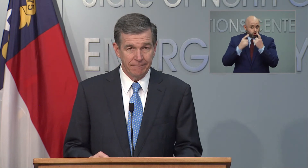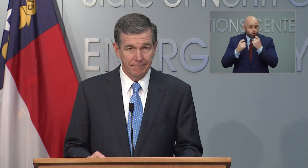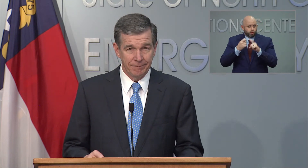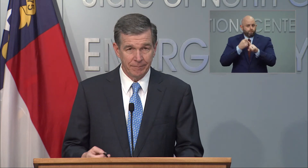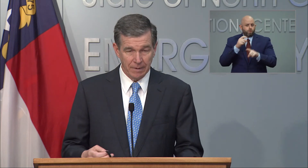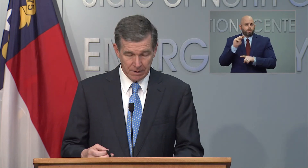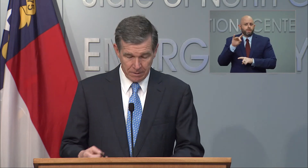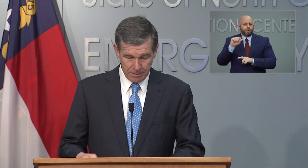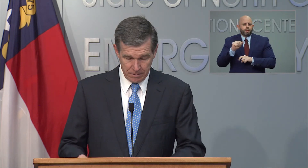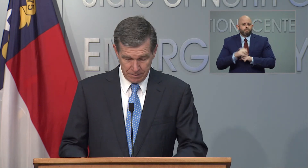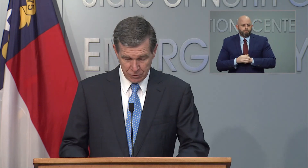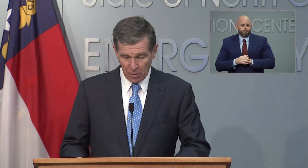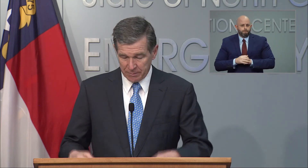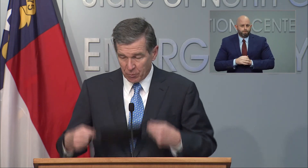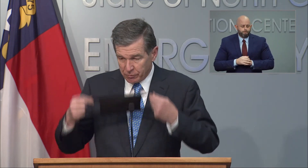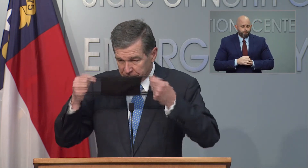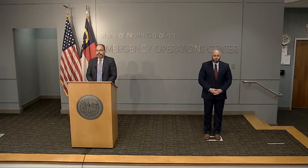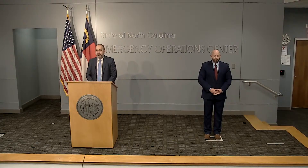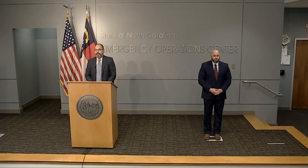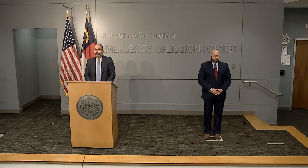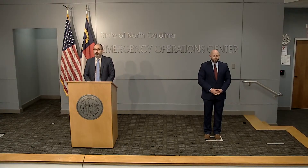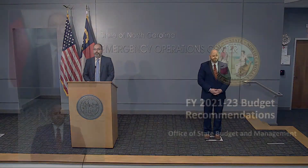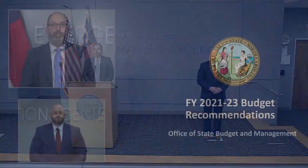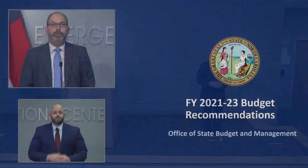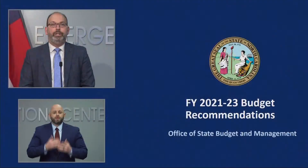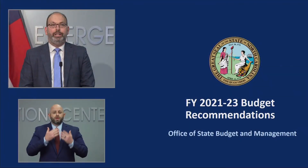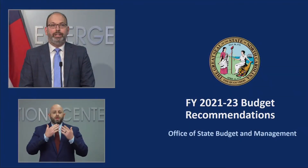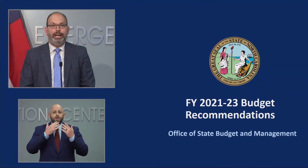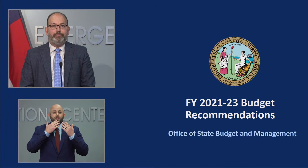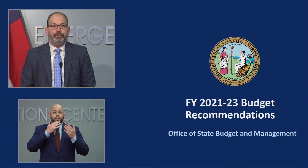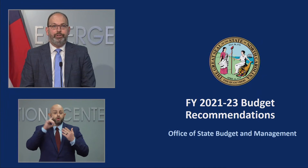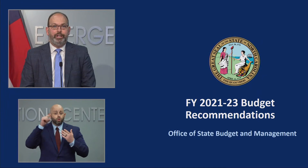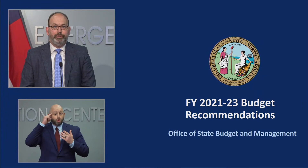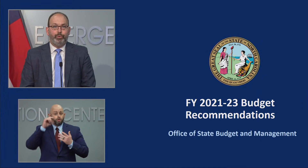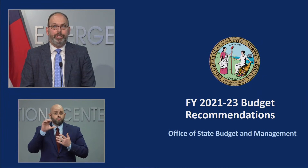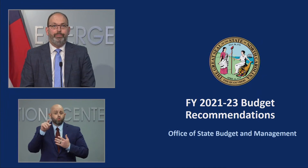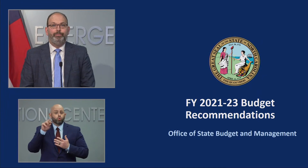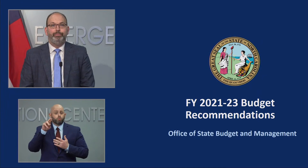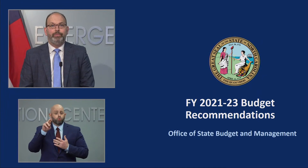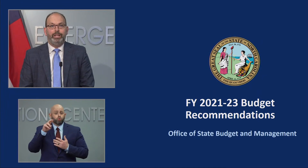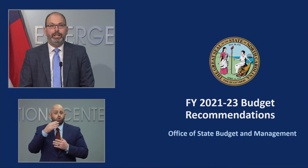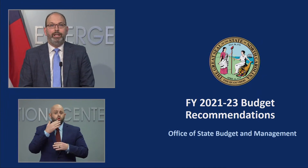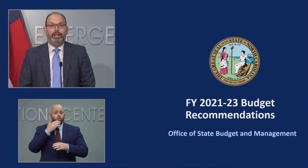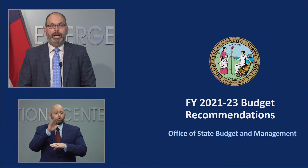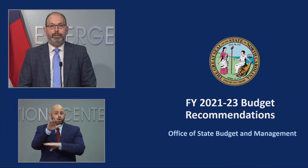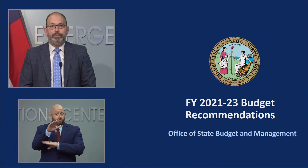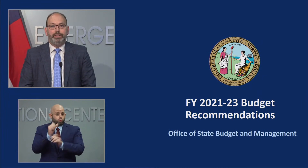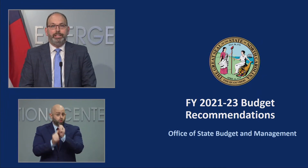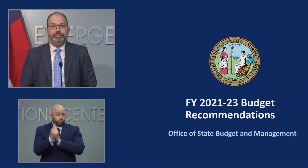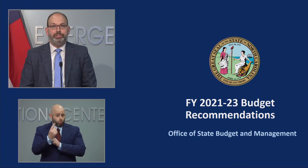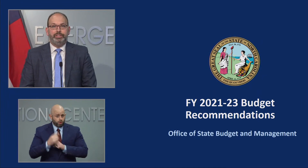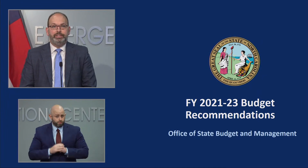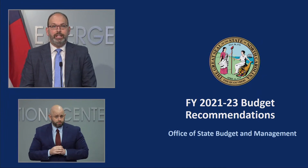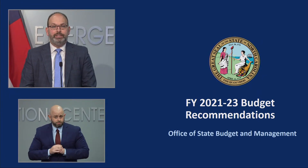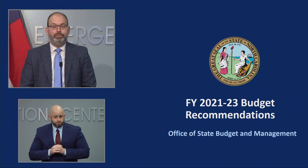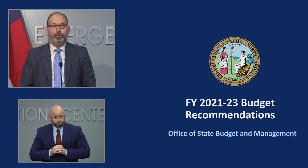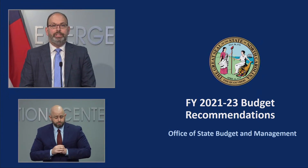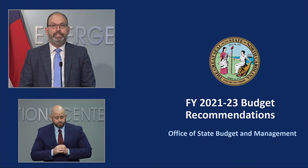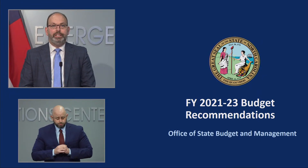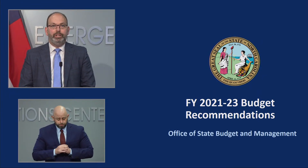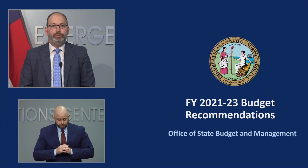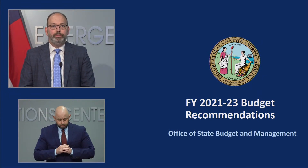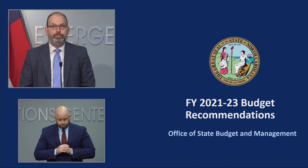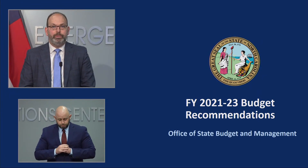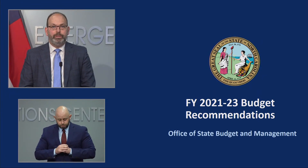media. Charlie Peruse. Thank you, Governor Cooper, and good afternoon, everyone. I am pleased to discuss in